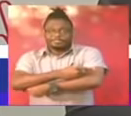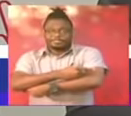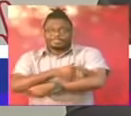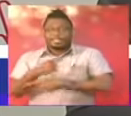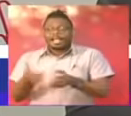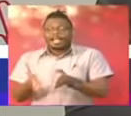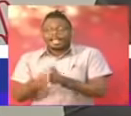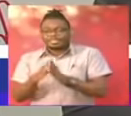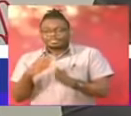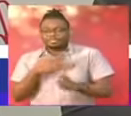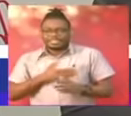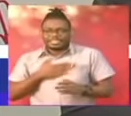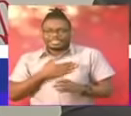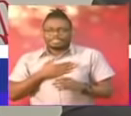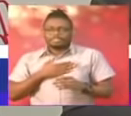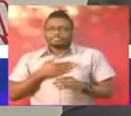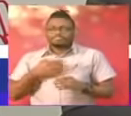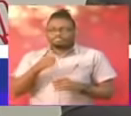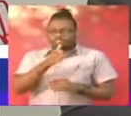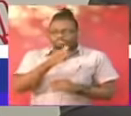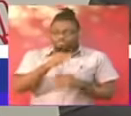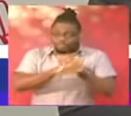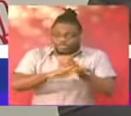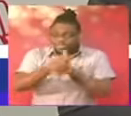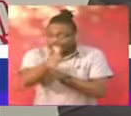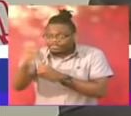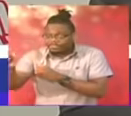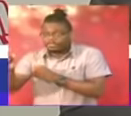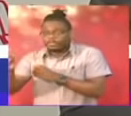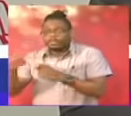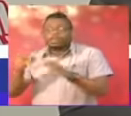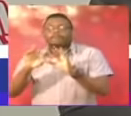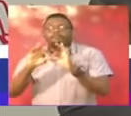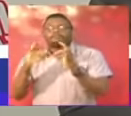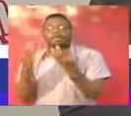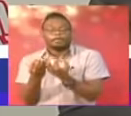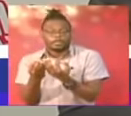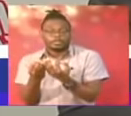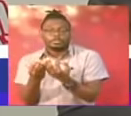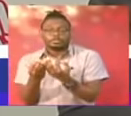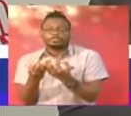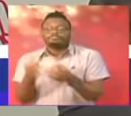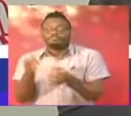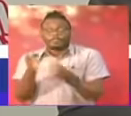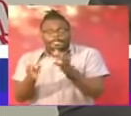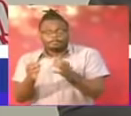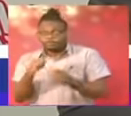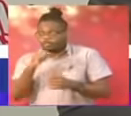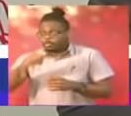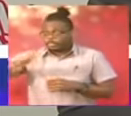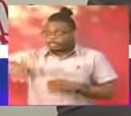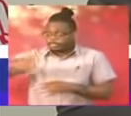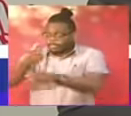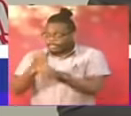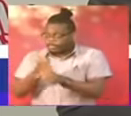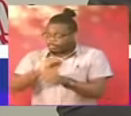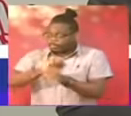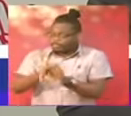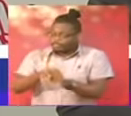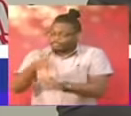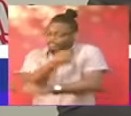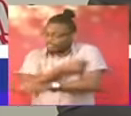to protect yourself and your loved ones. And if you haven't received your COVID-19 vaccination as yet,